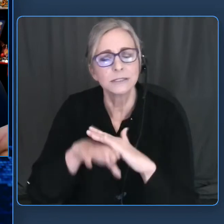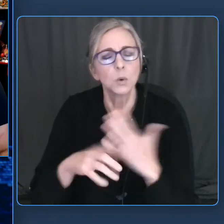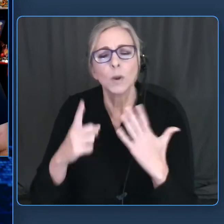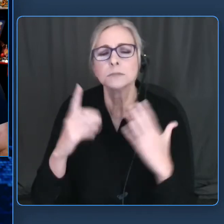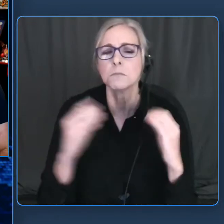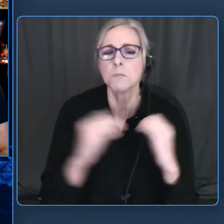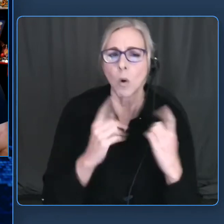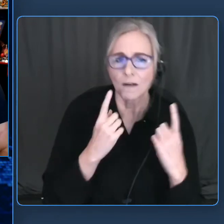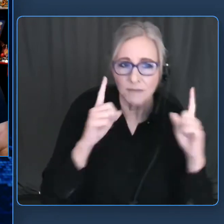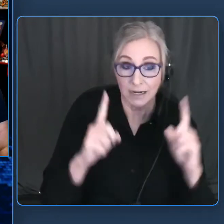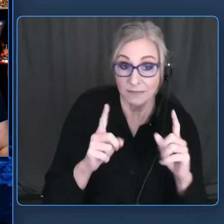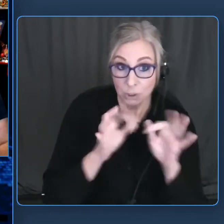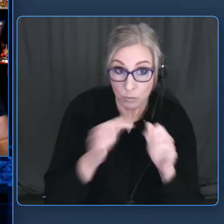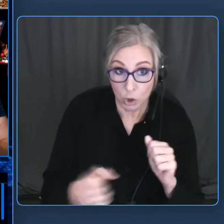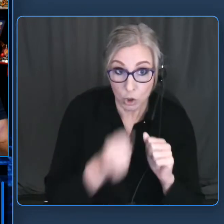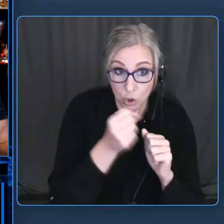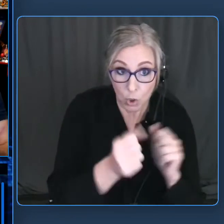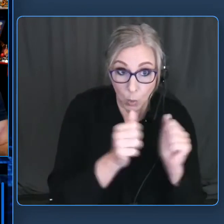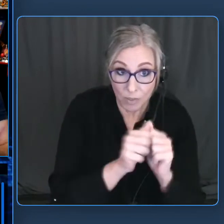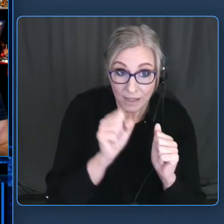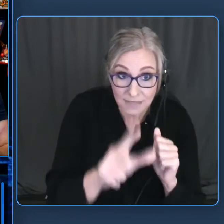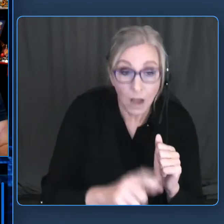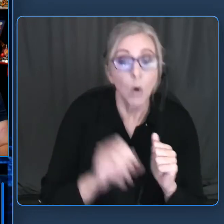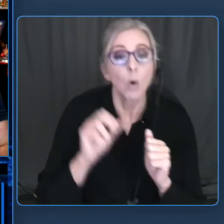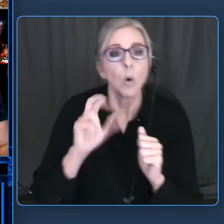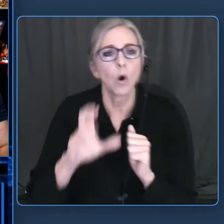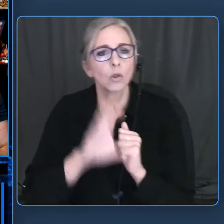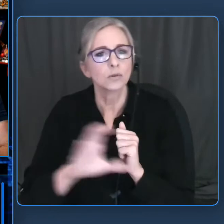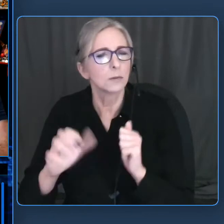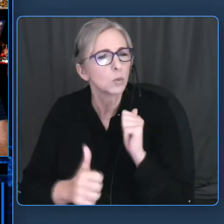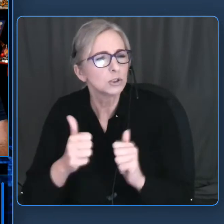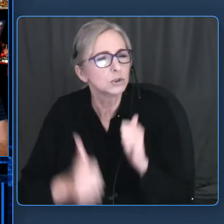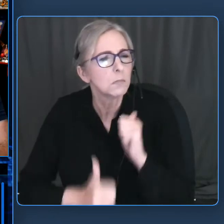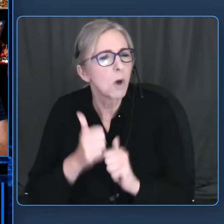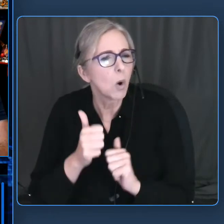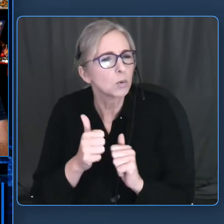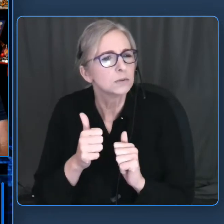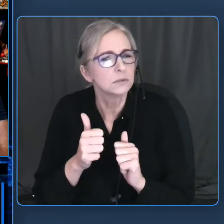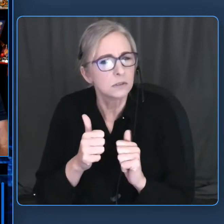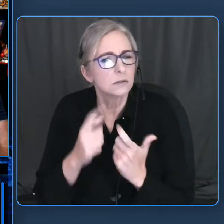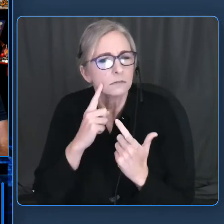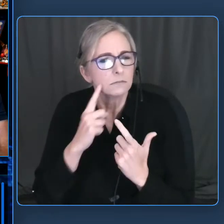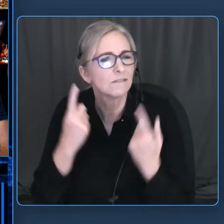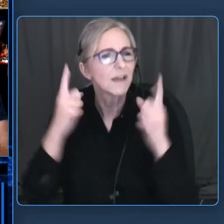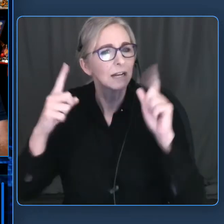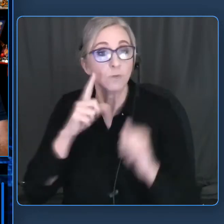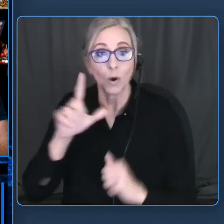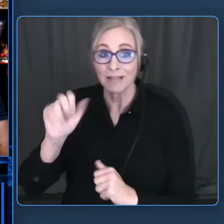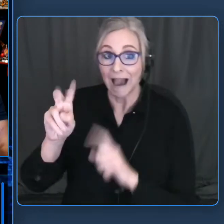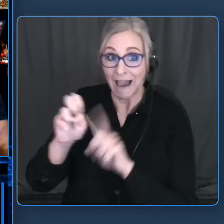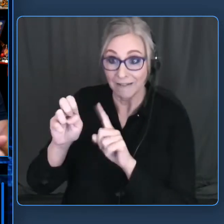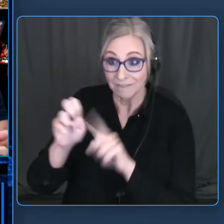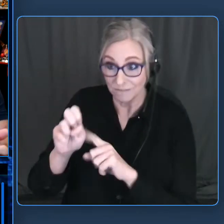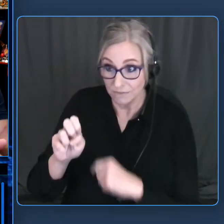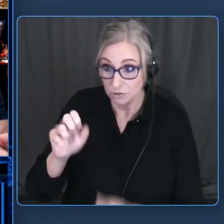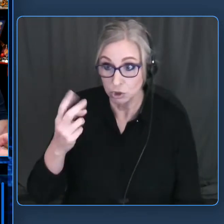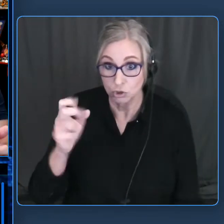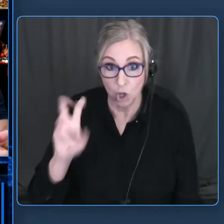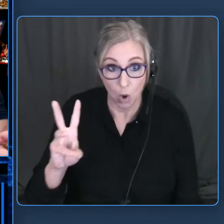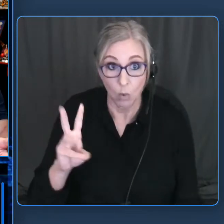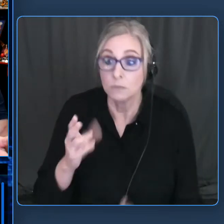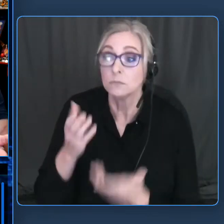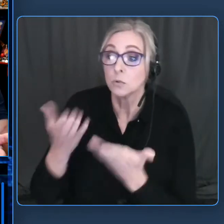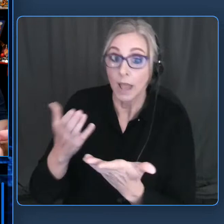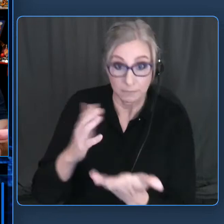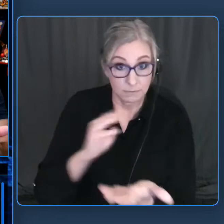more effective, an interpreter with a sign language or having closed captioning in a live show? Go ahead, Michael.